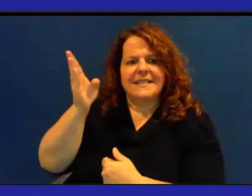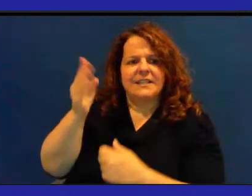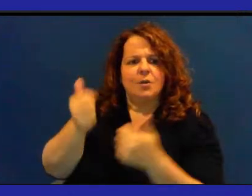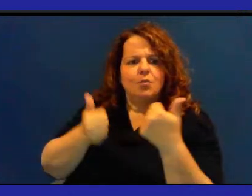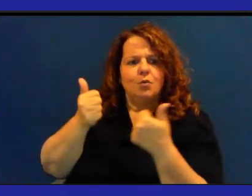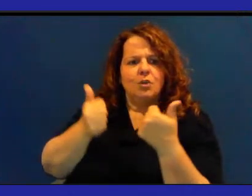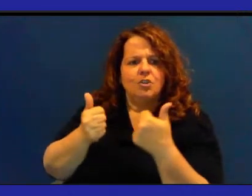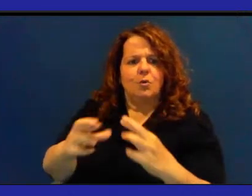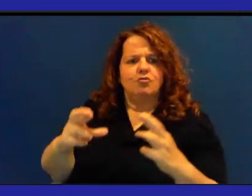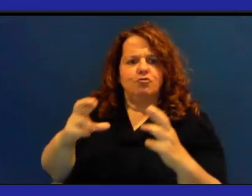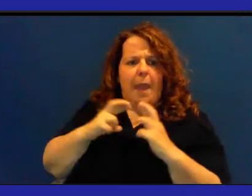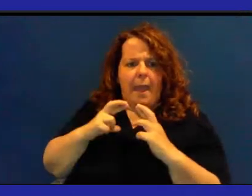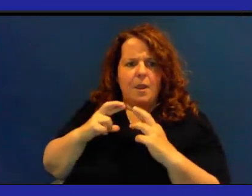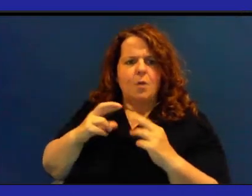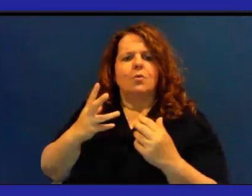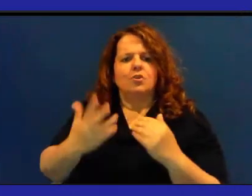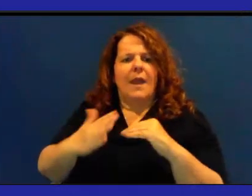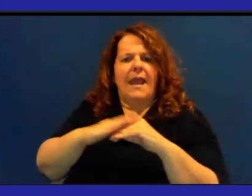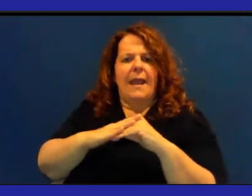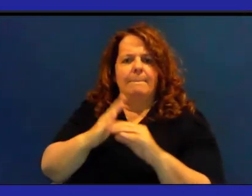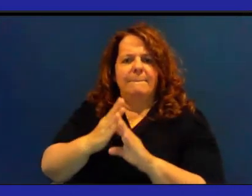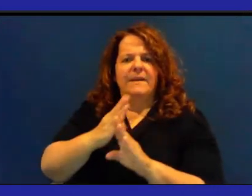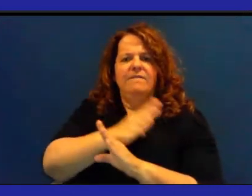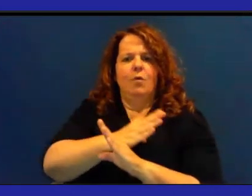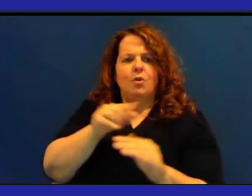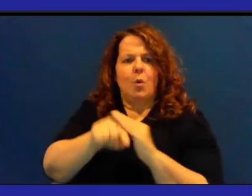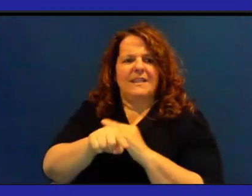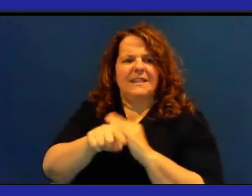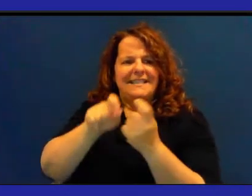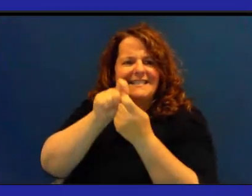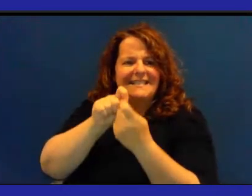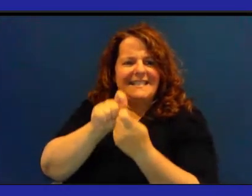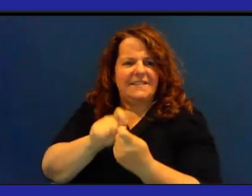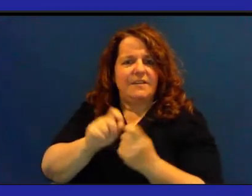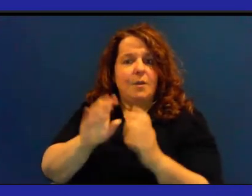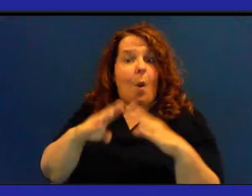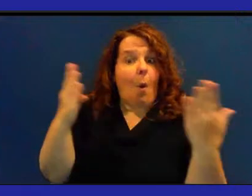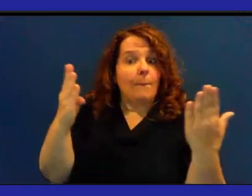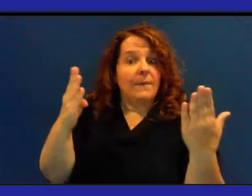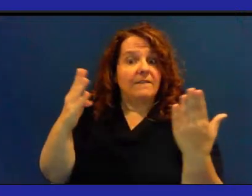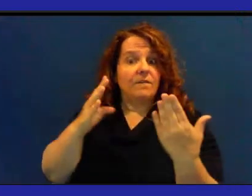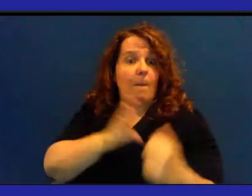retire, which one you want to add, before you go into the details of each one, can we open it up for